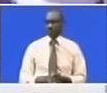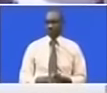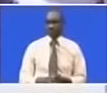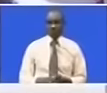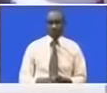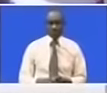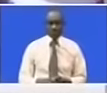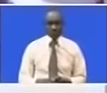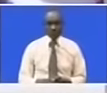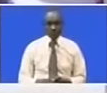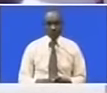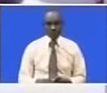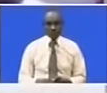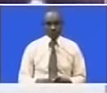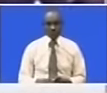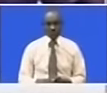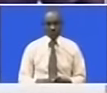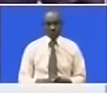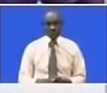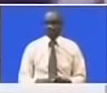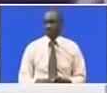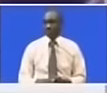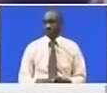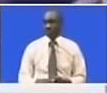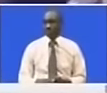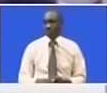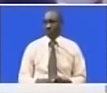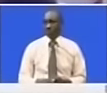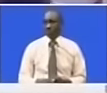Yeah, no, I think I still have...